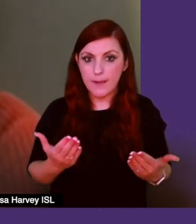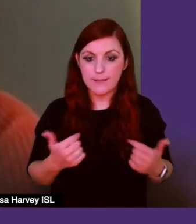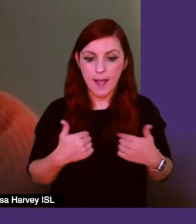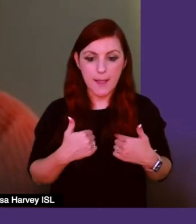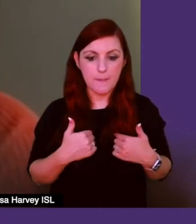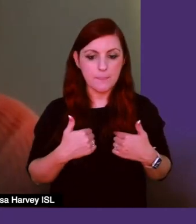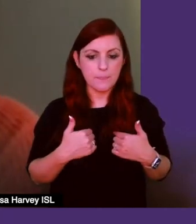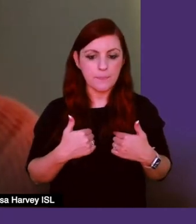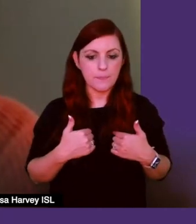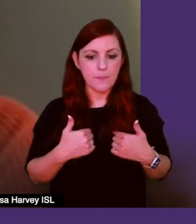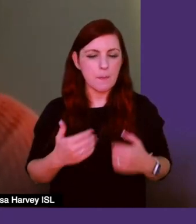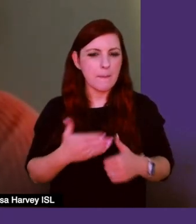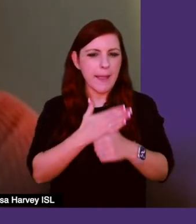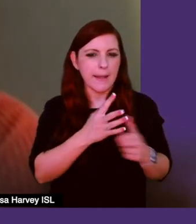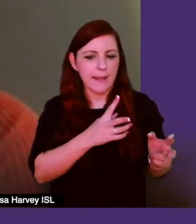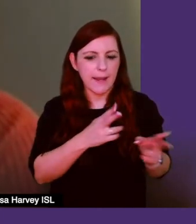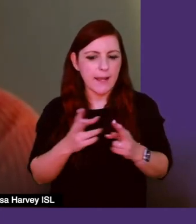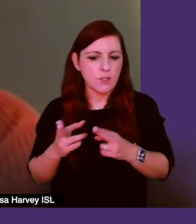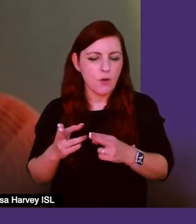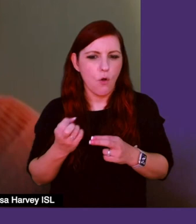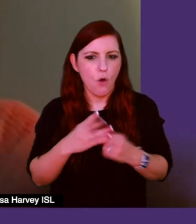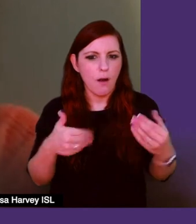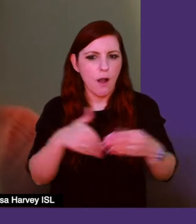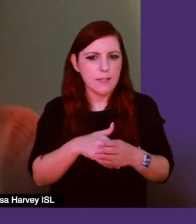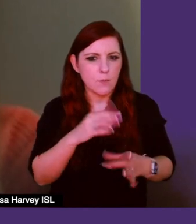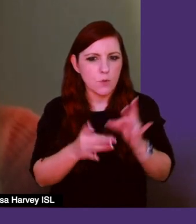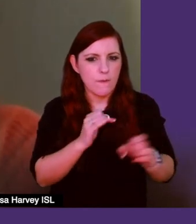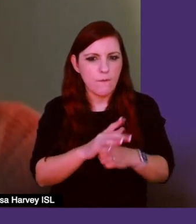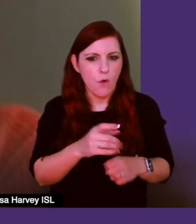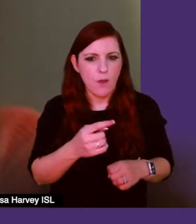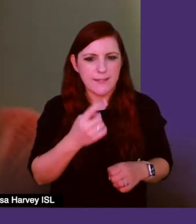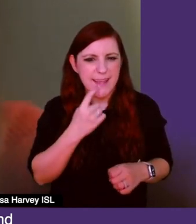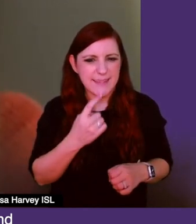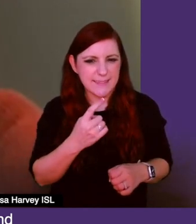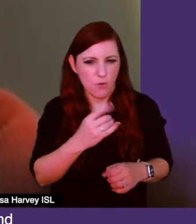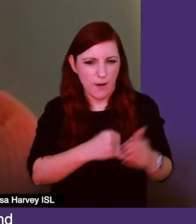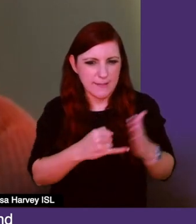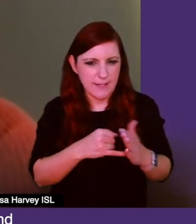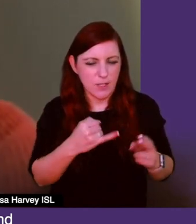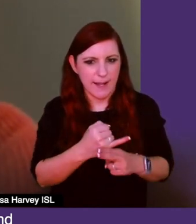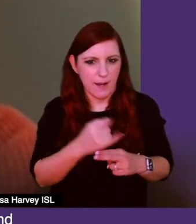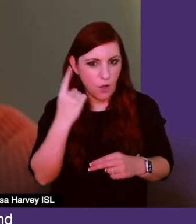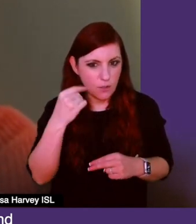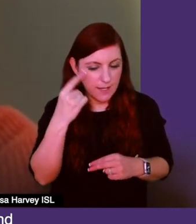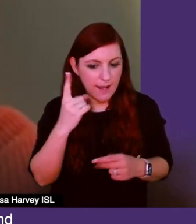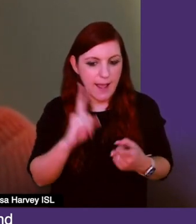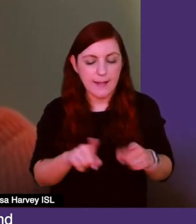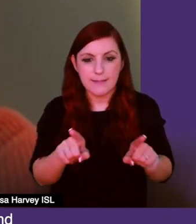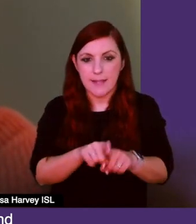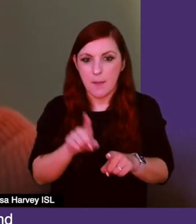moment, I am mainly an editorial content producer at Tate in London. And I'm also co-chair of